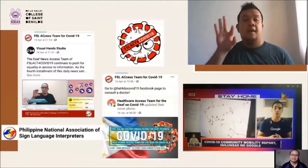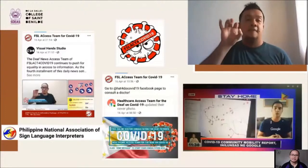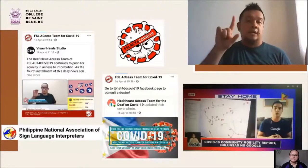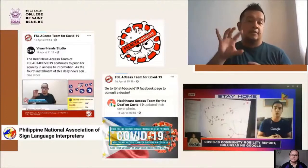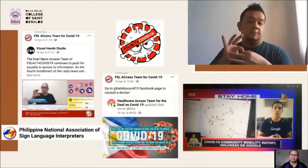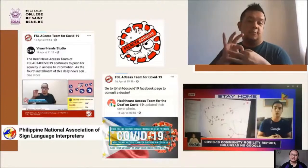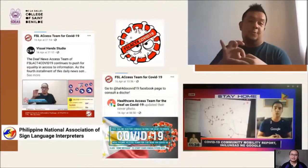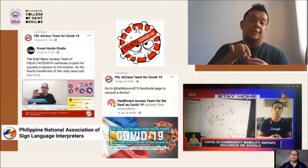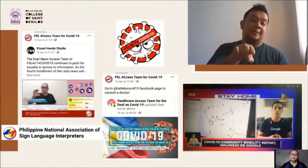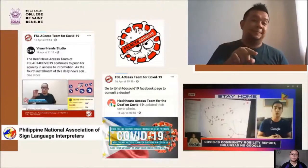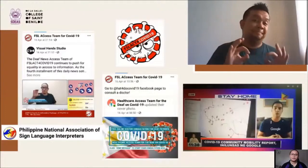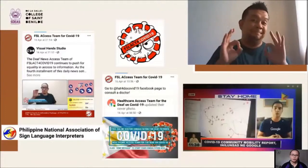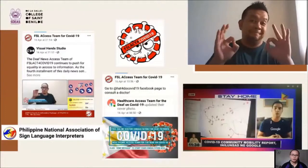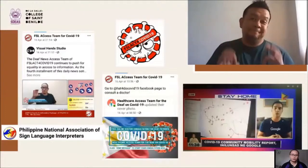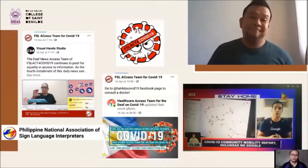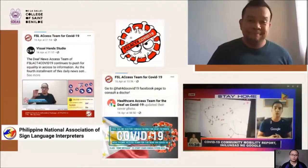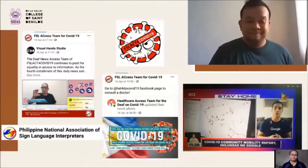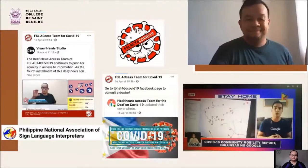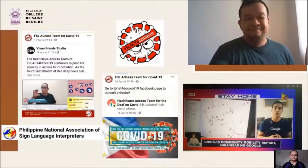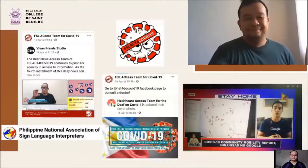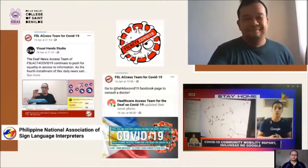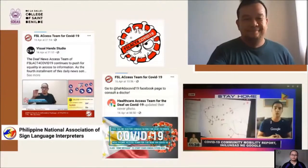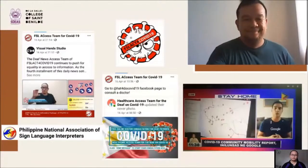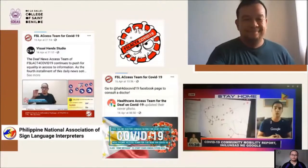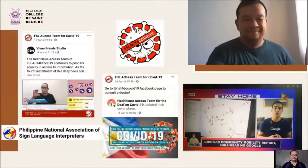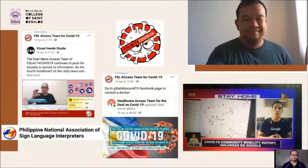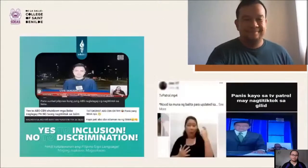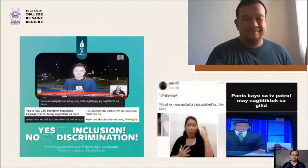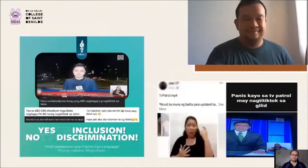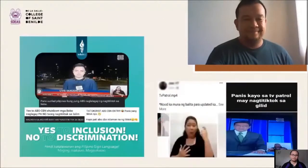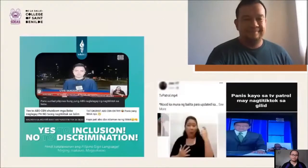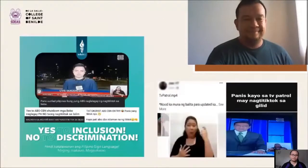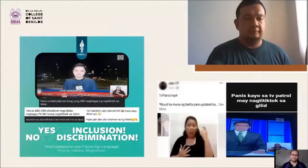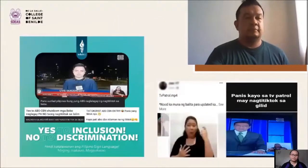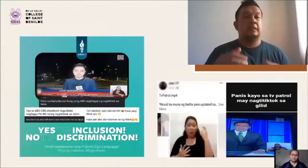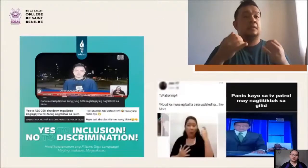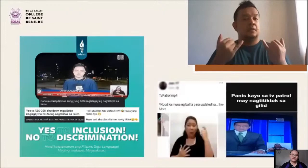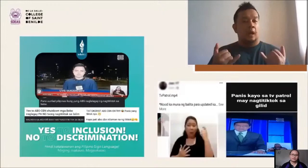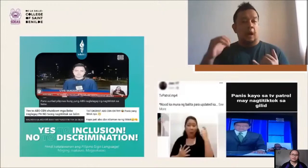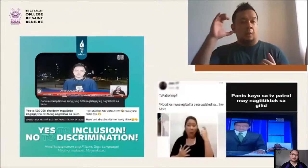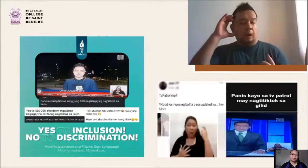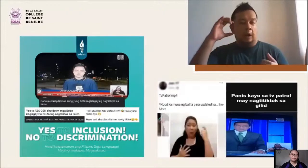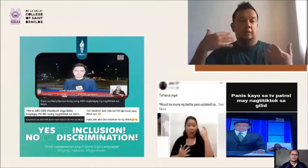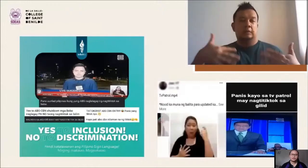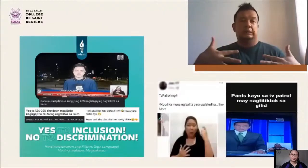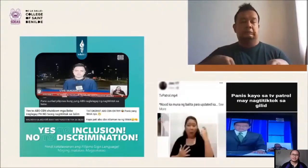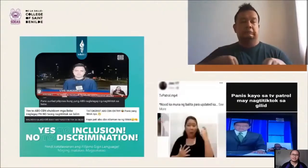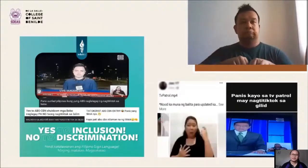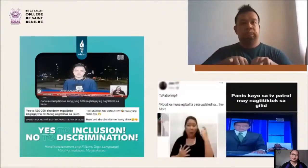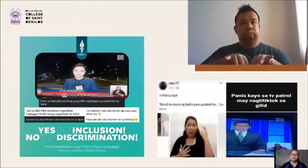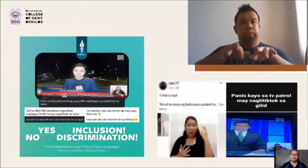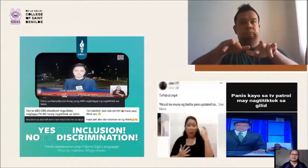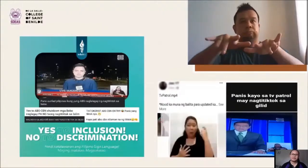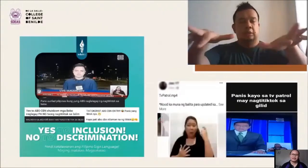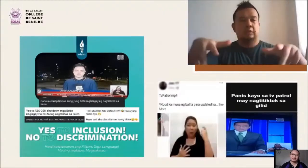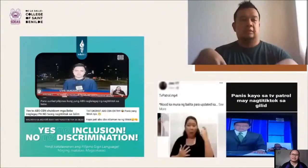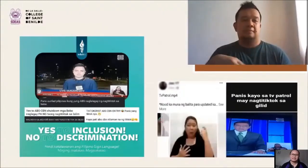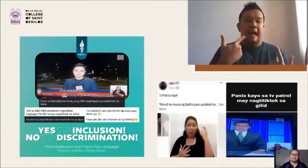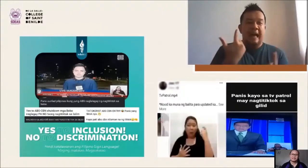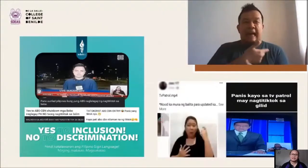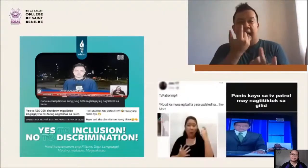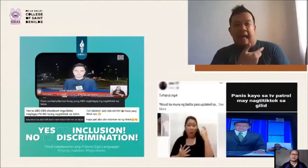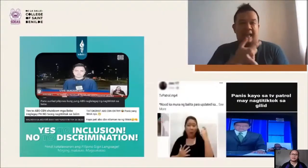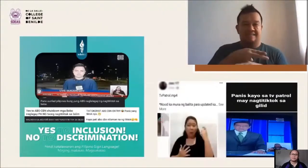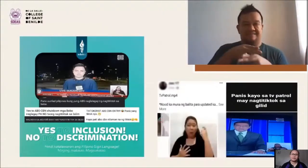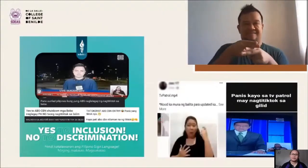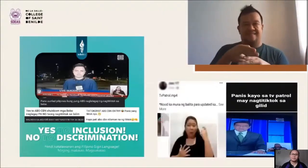Okay, so now we just heard kasi medyo nagiging viral na siya na people are mocking sign language na akala nila may nagti-TikTok dun sa